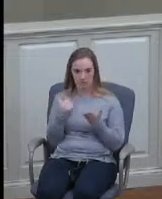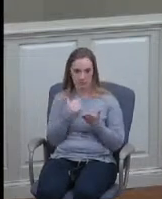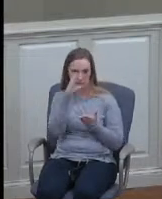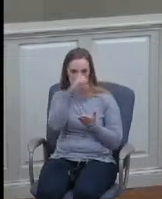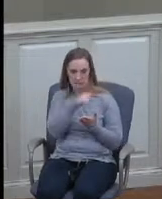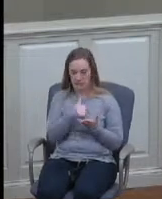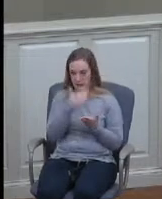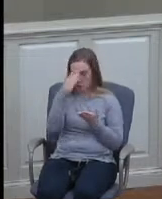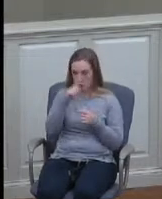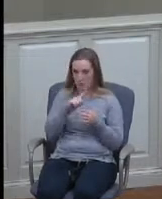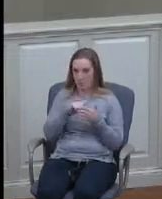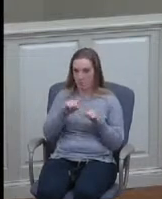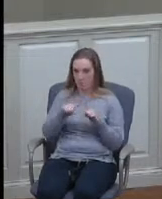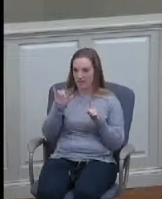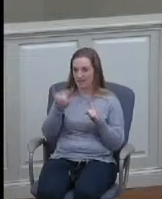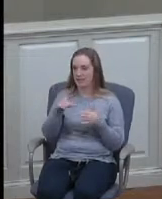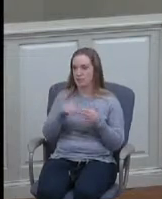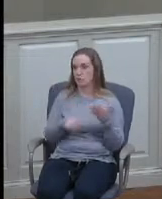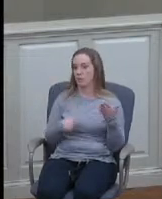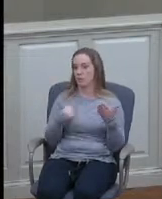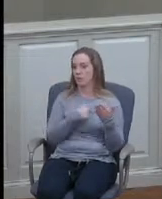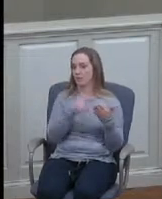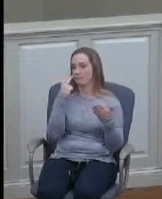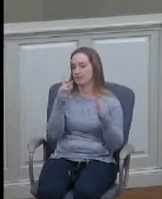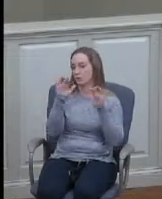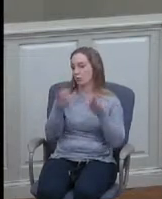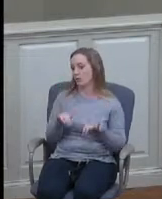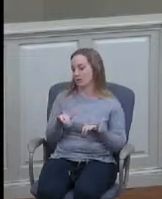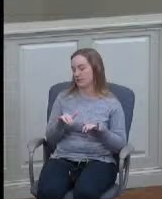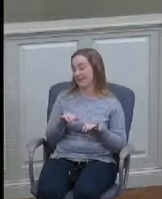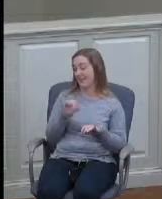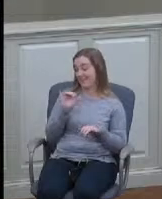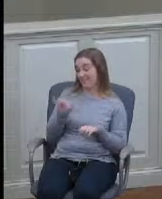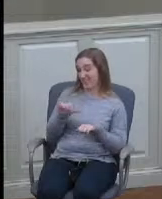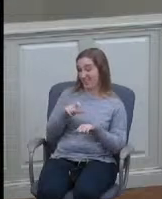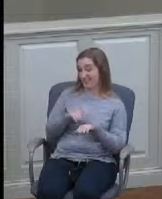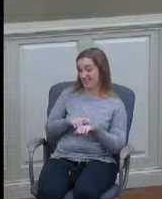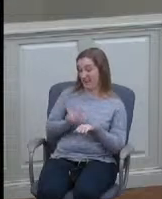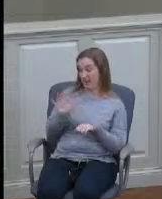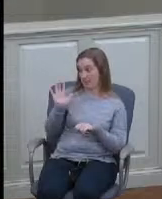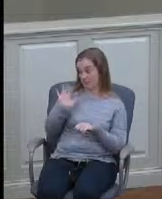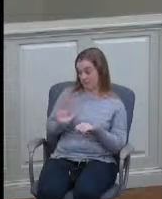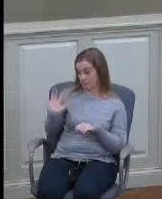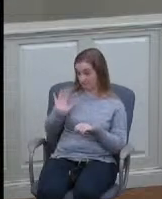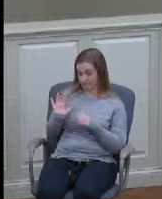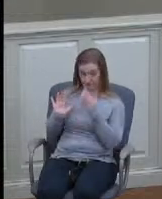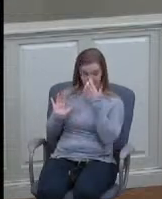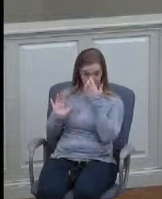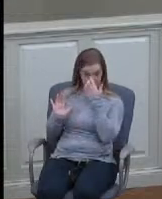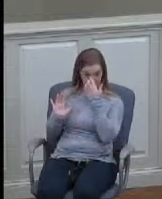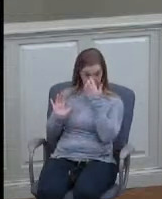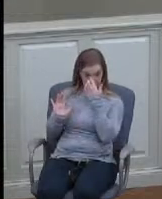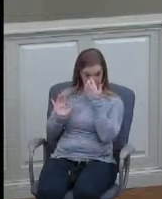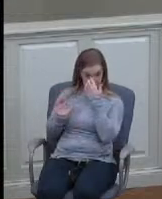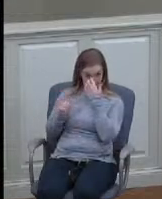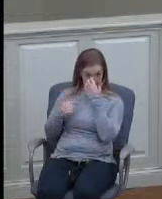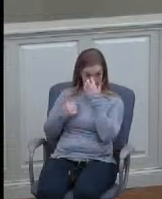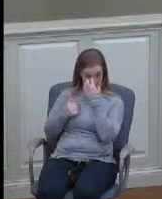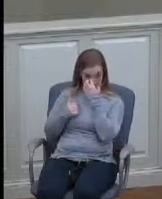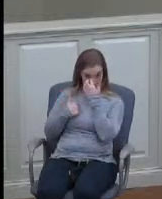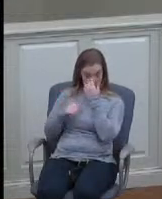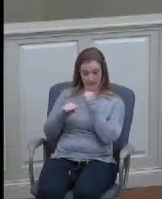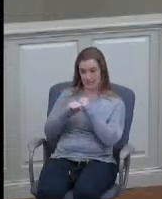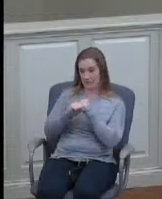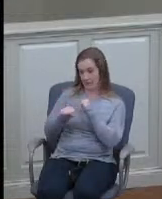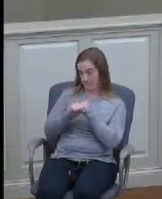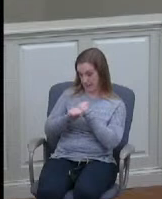all I know, but that's what's been written about it. At that time, there was a campaign that was